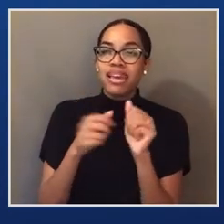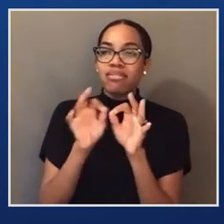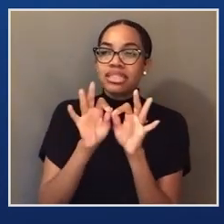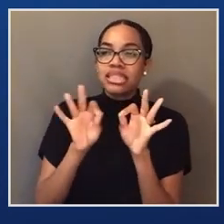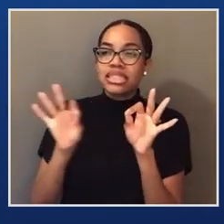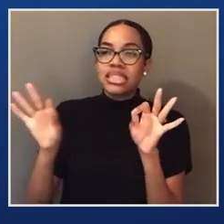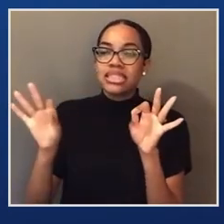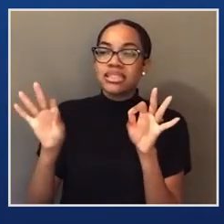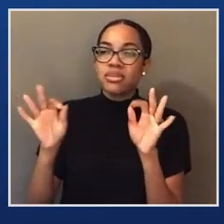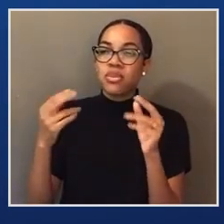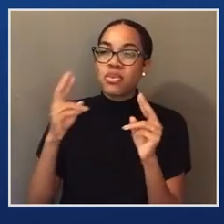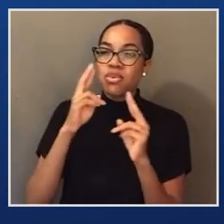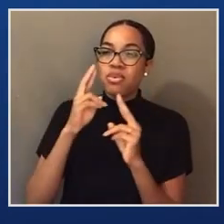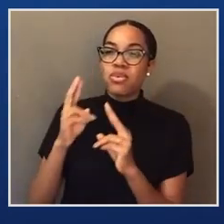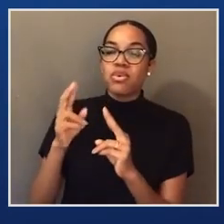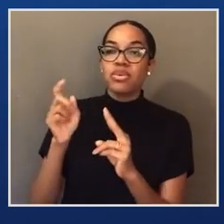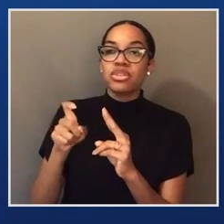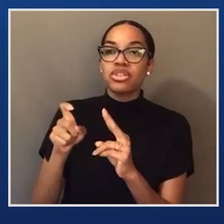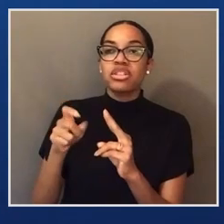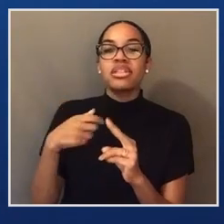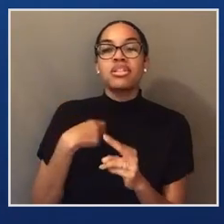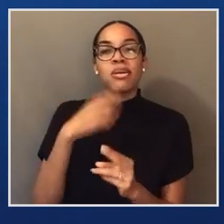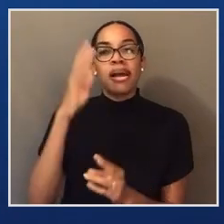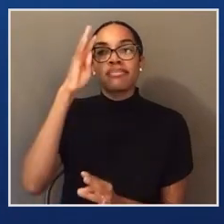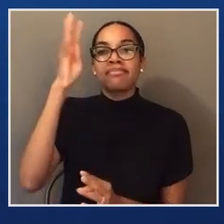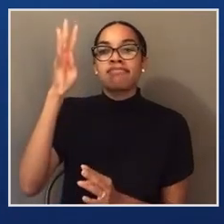that's why I made this song called Thousand Words.